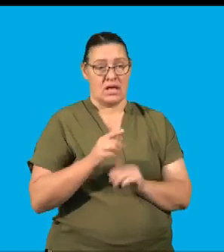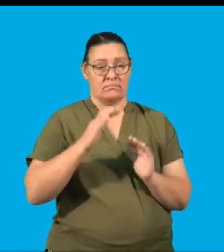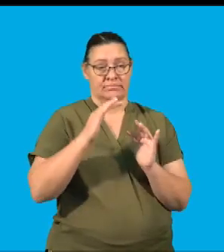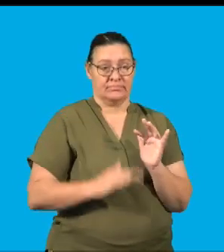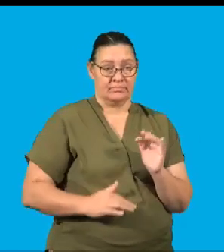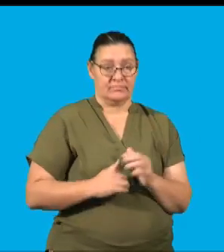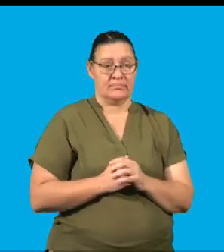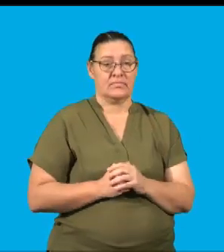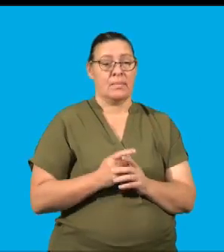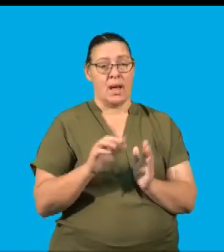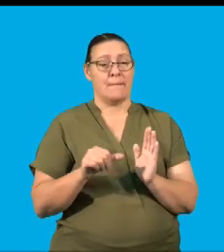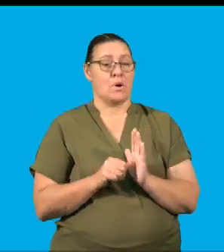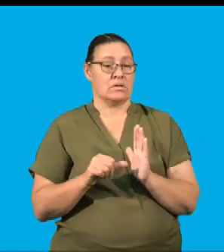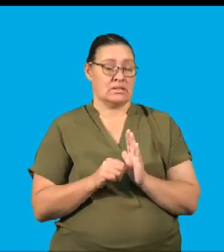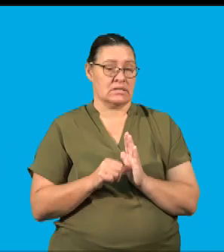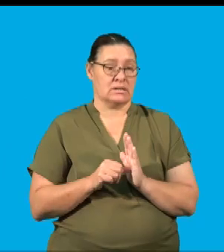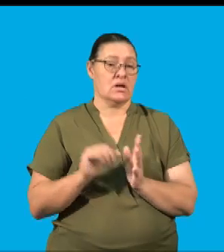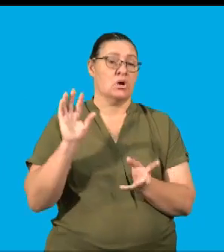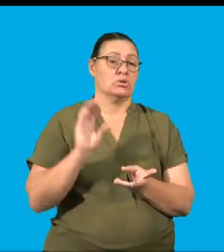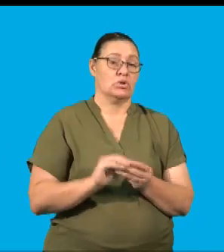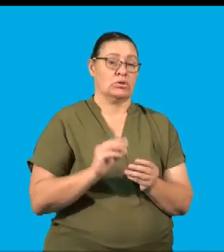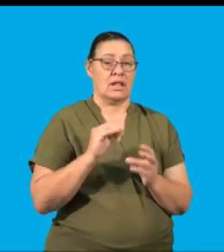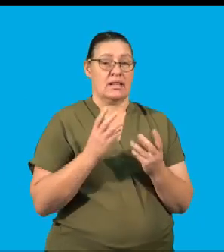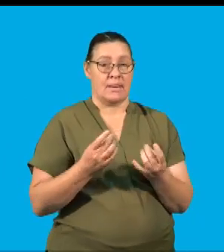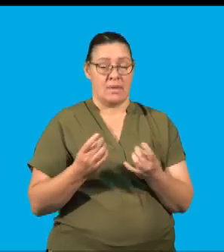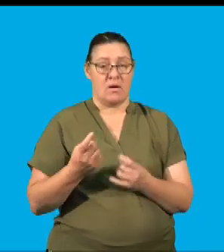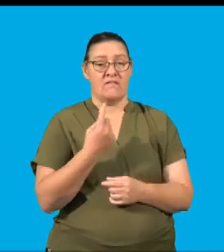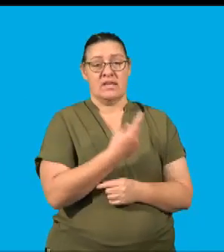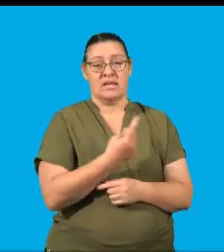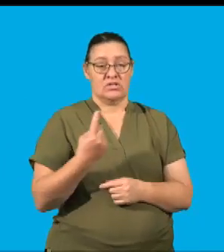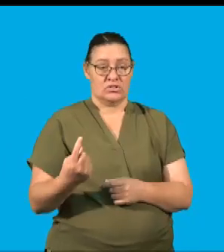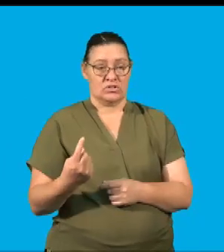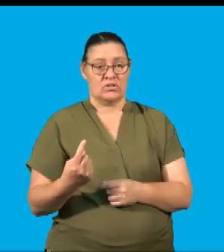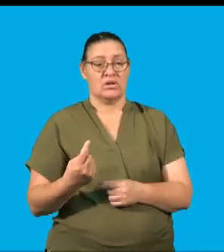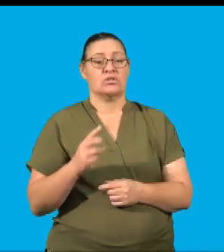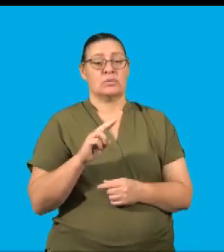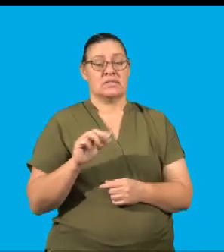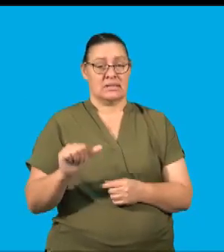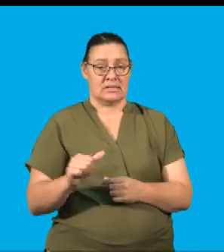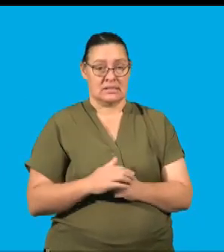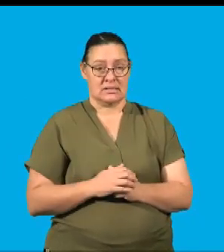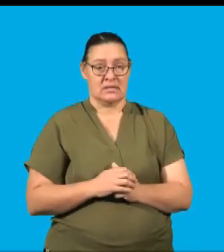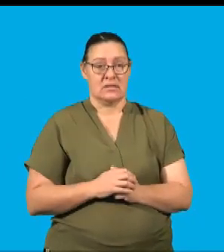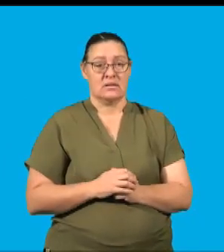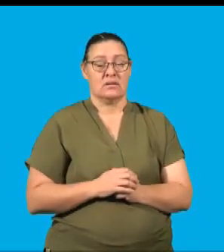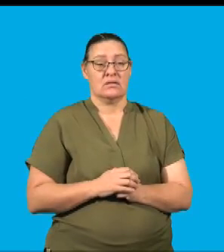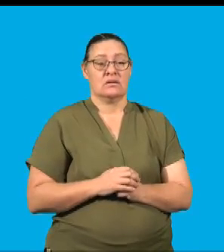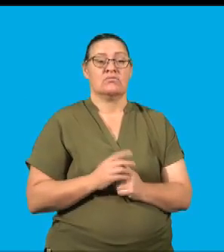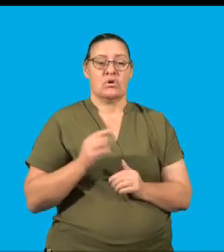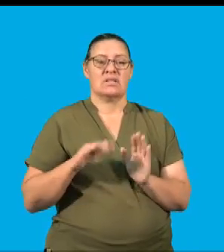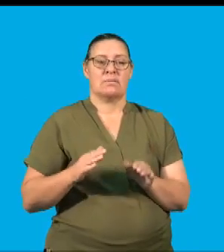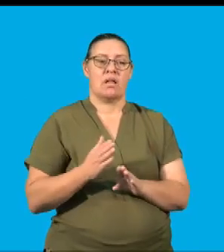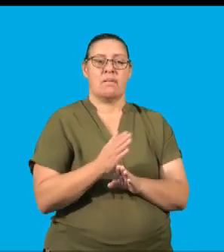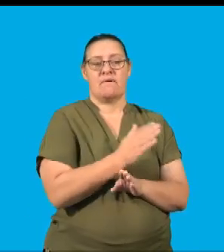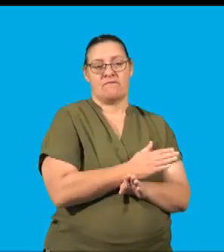given below. So this is very important. The total number of learners in each class, there is 26. So this one is almost